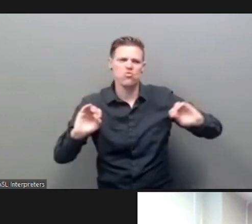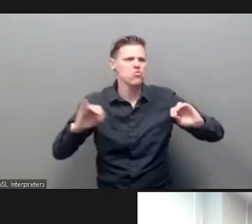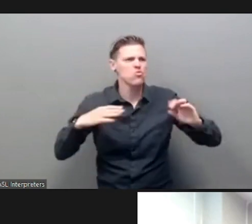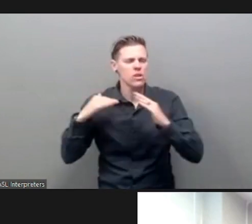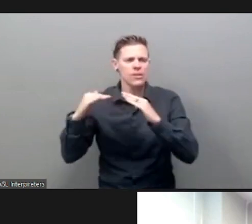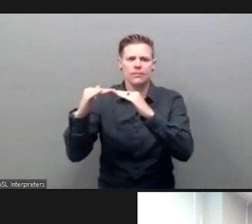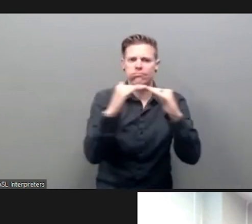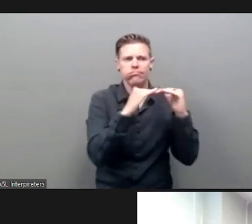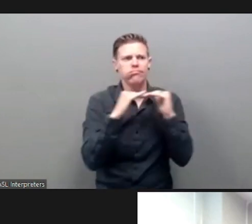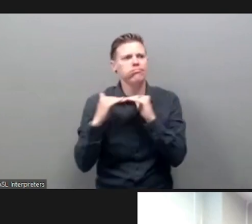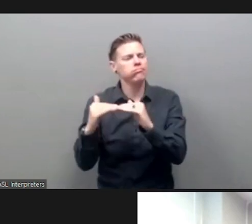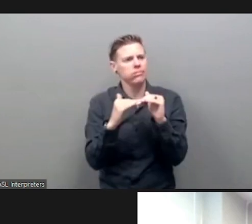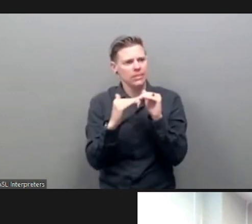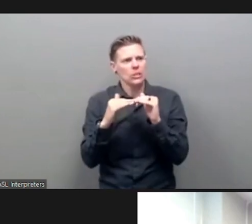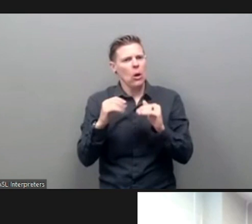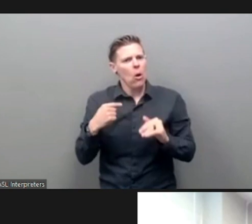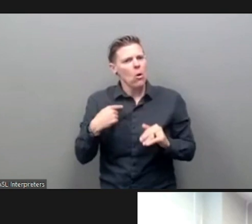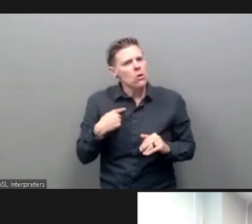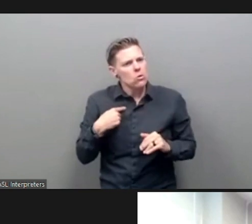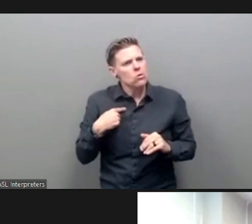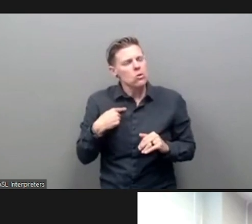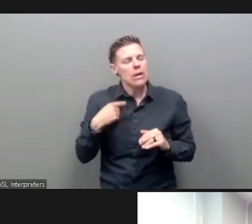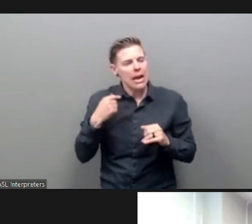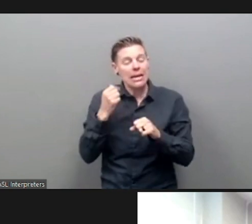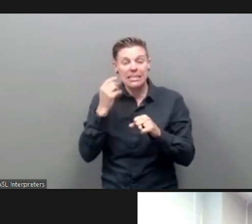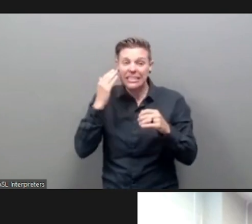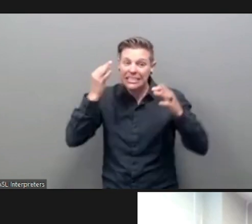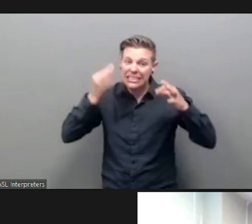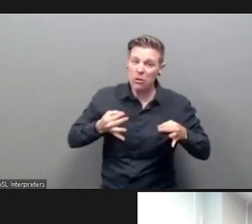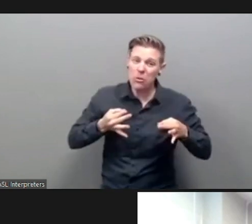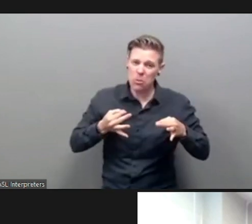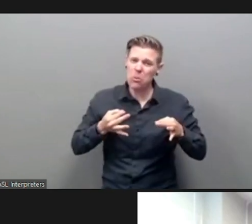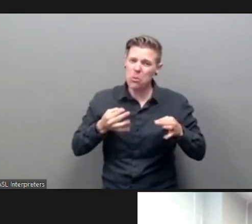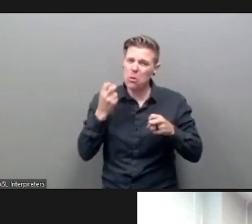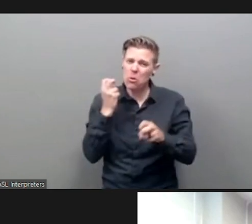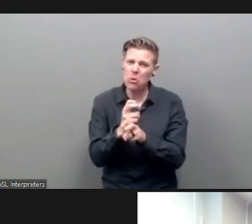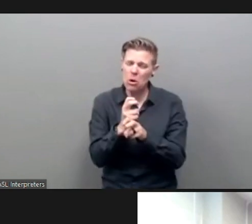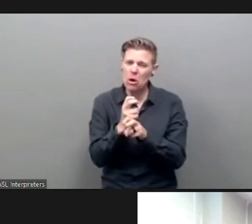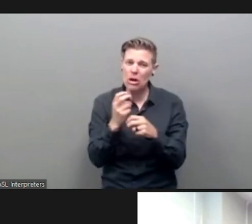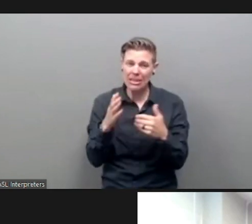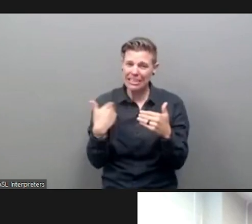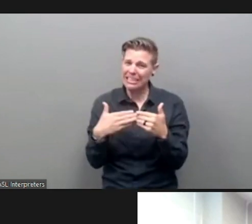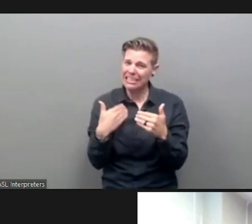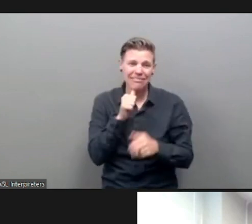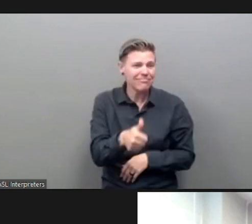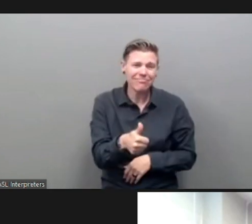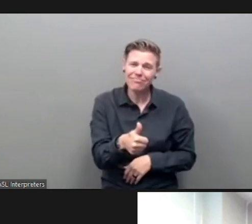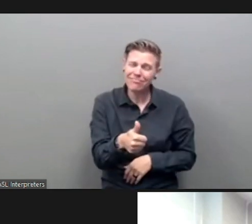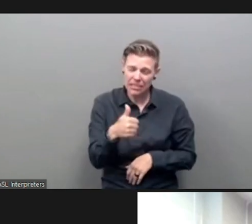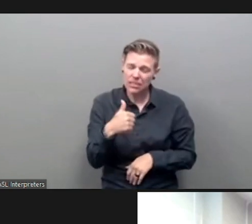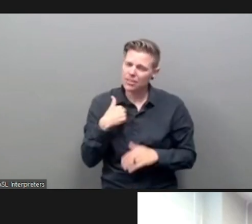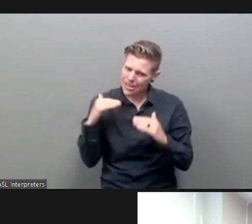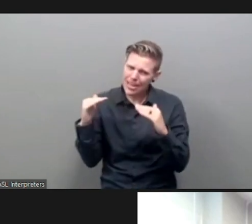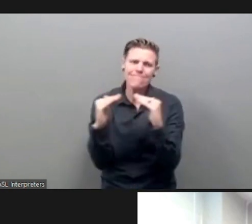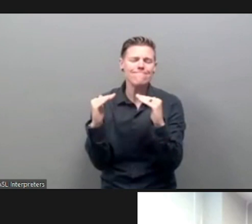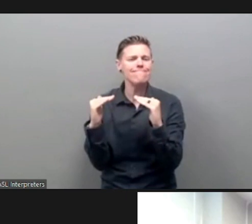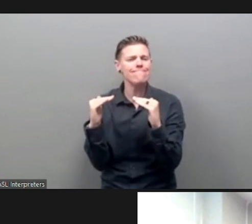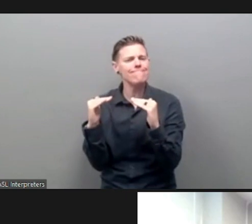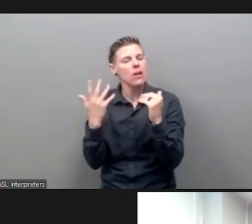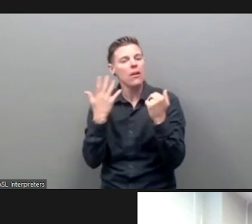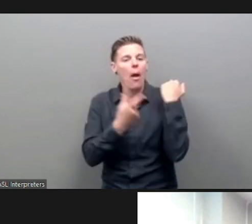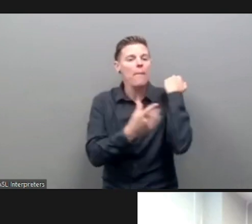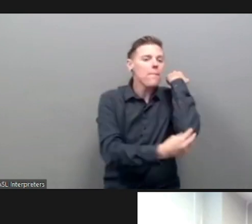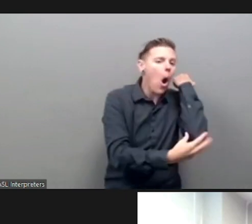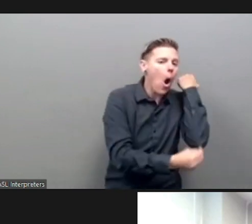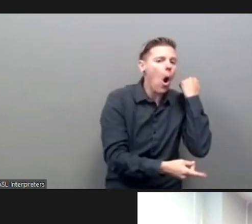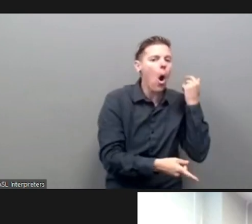is doing the best they can. And I think that's really something that's really unique about New Mexico, is that call center that Jennifer and